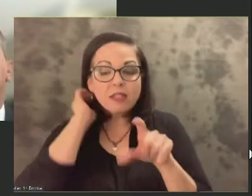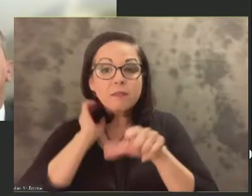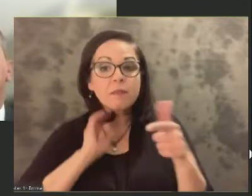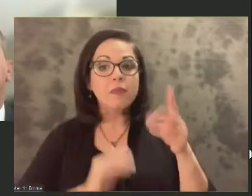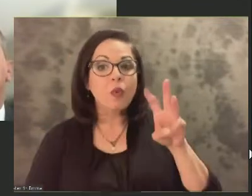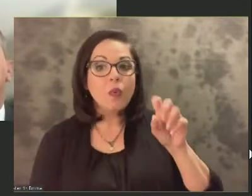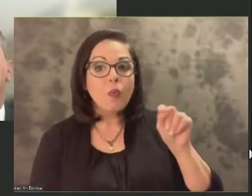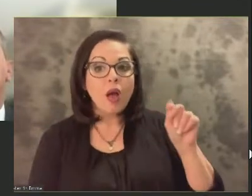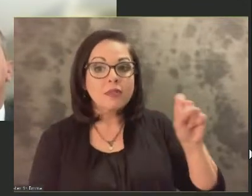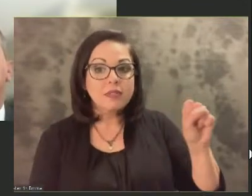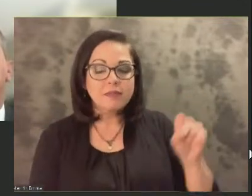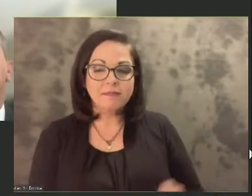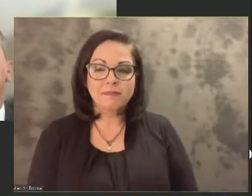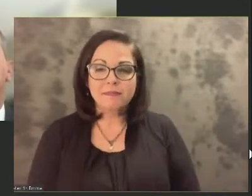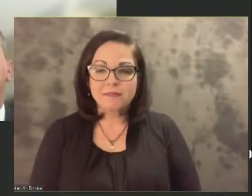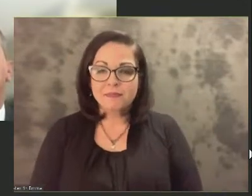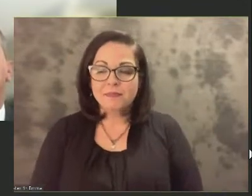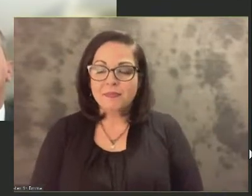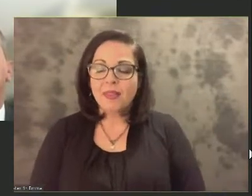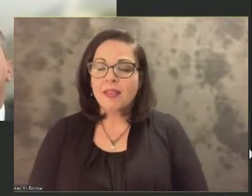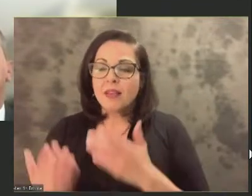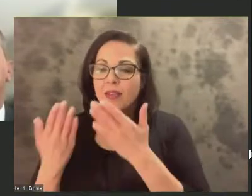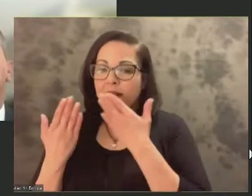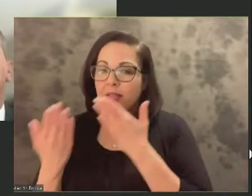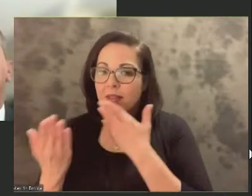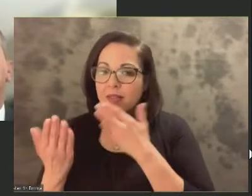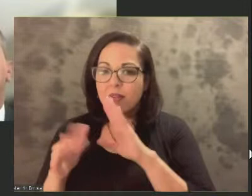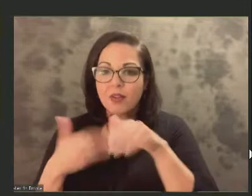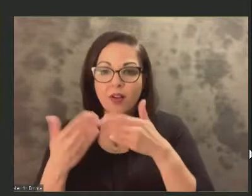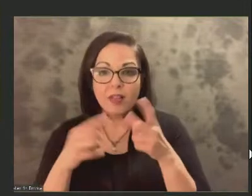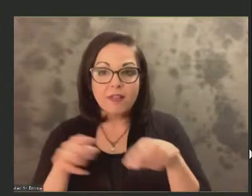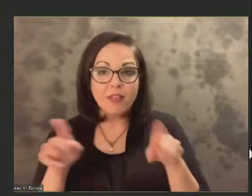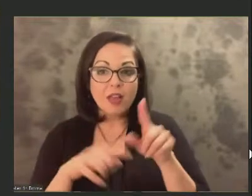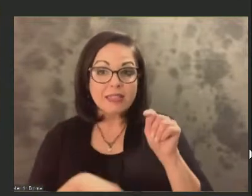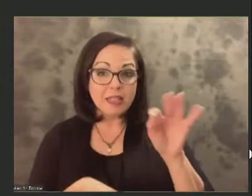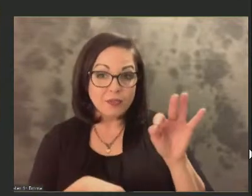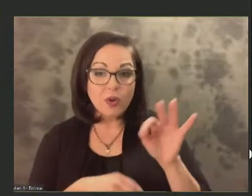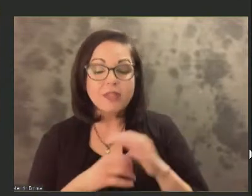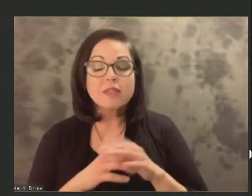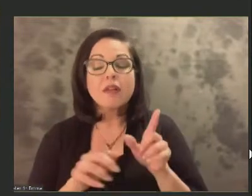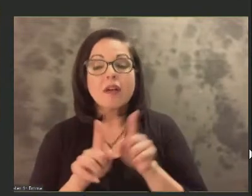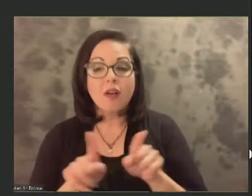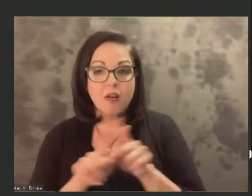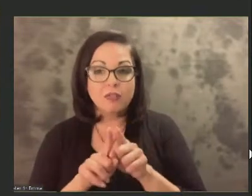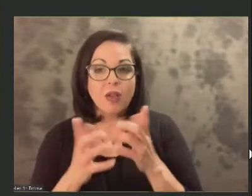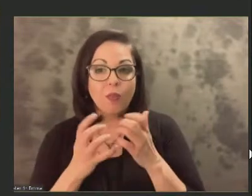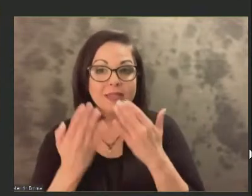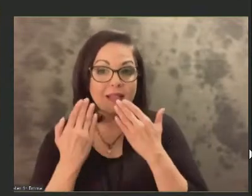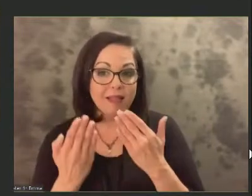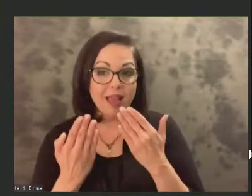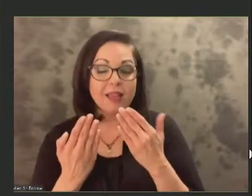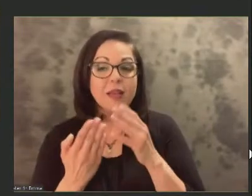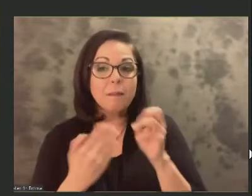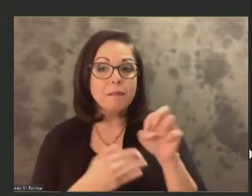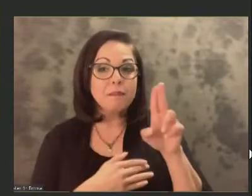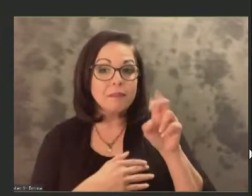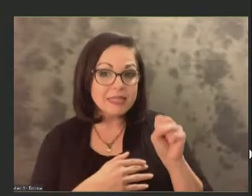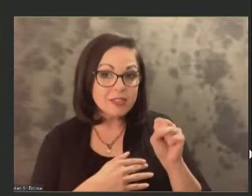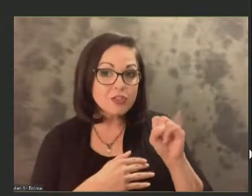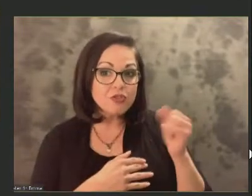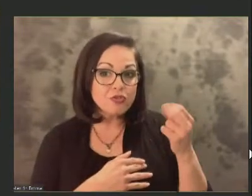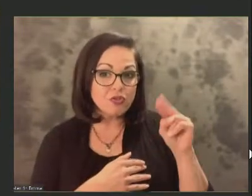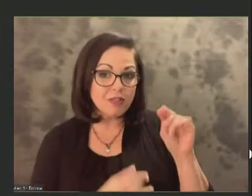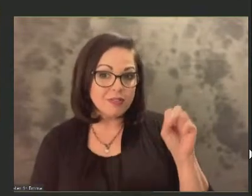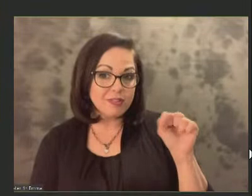please. I want to thank all of the task force, and also want to thank Ms. Johnson for her comment